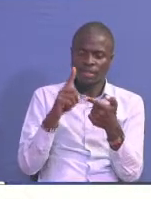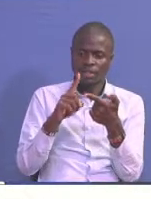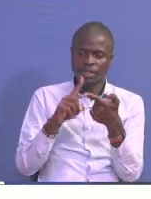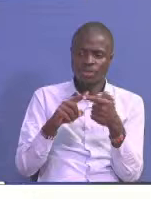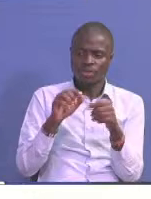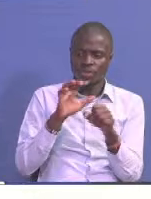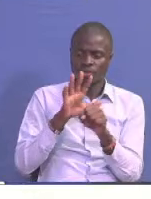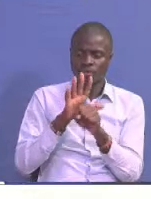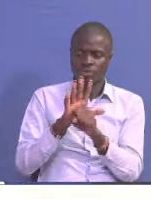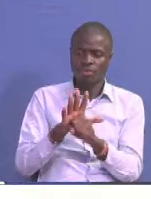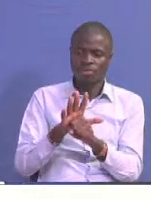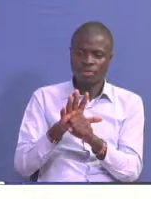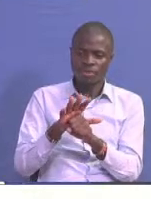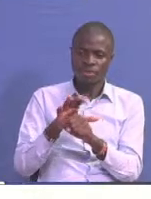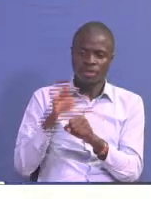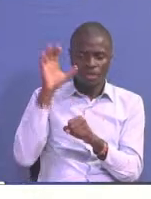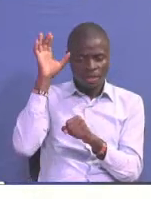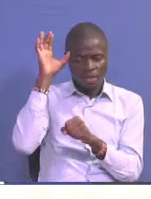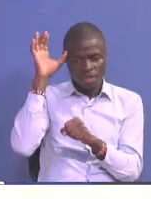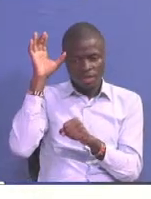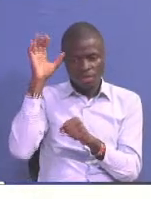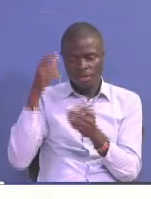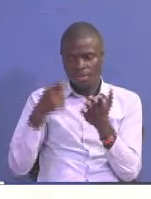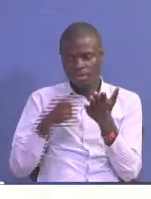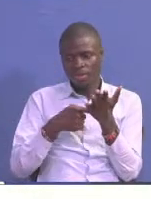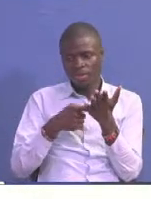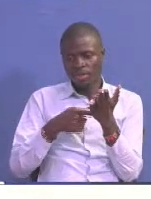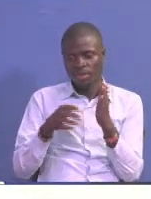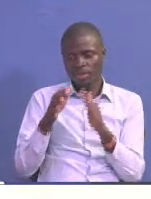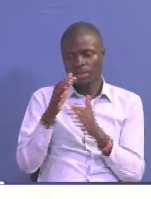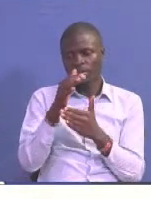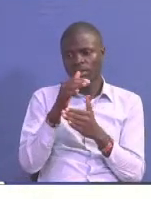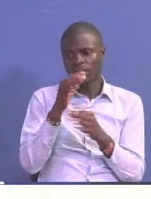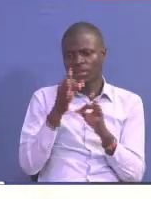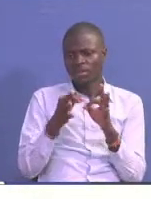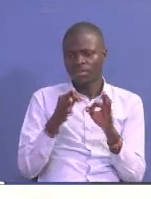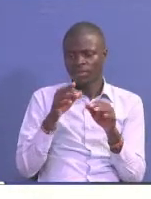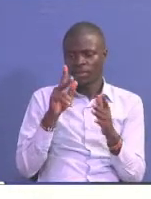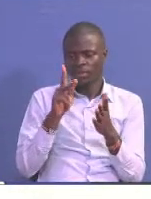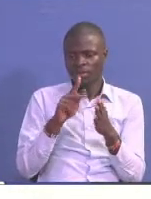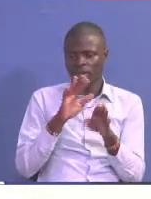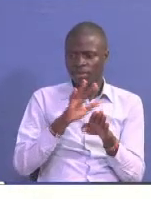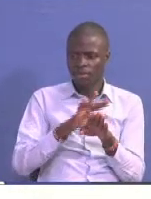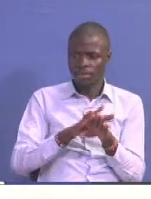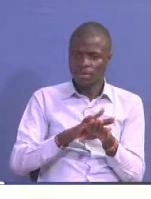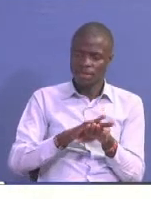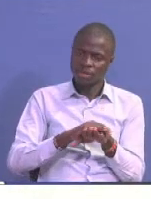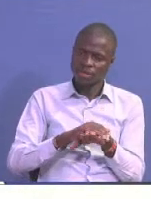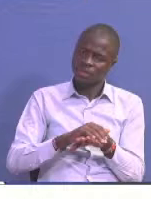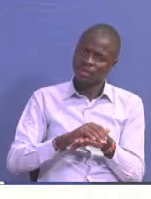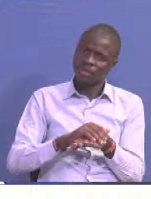the new concepts, new technologies, and what have you. If you keep on,